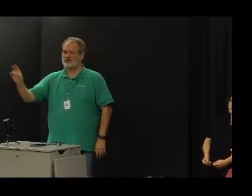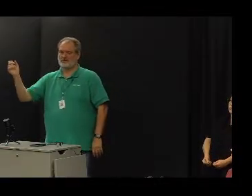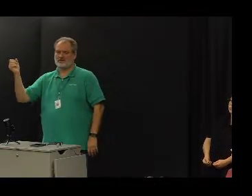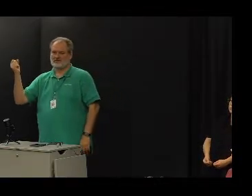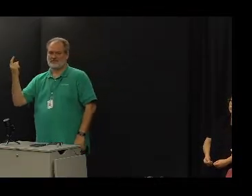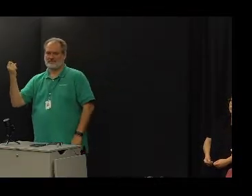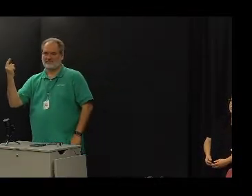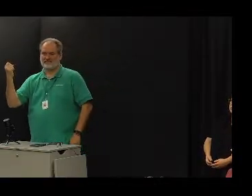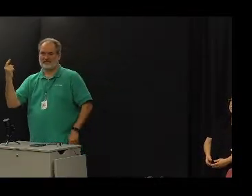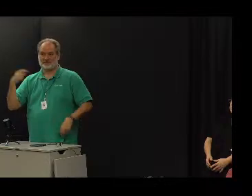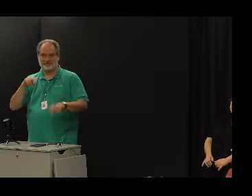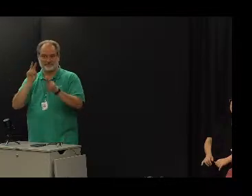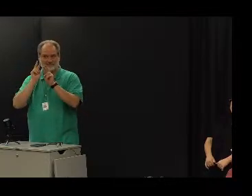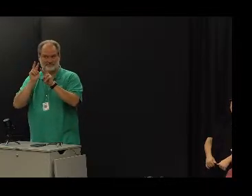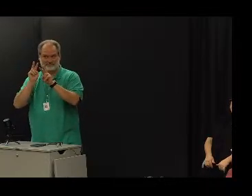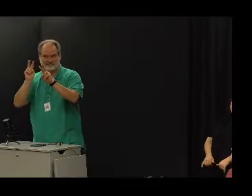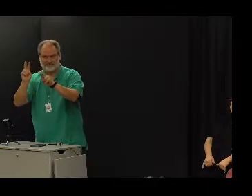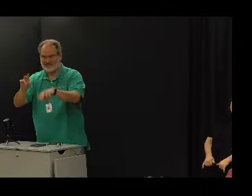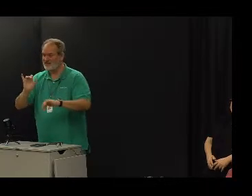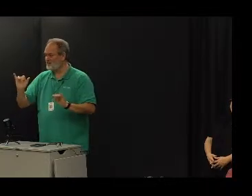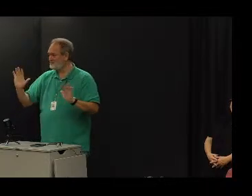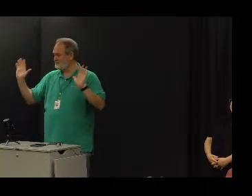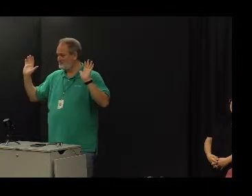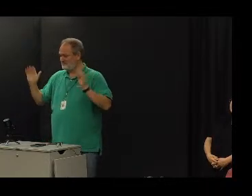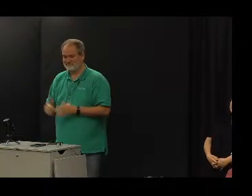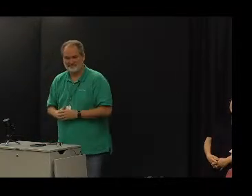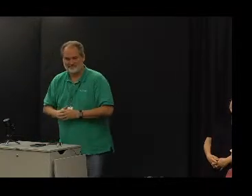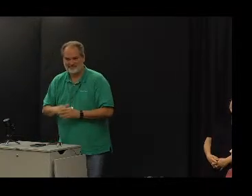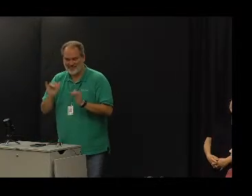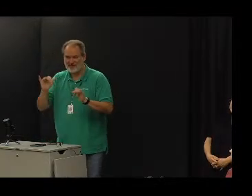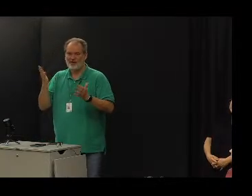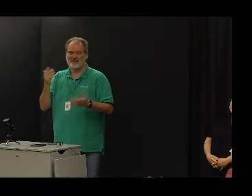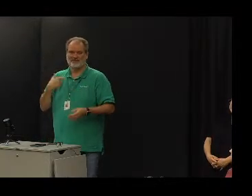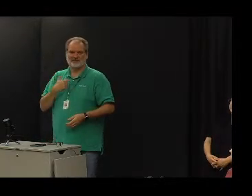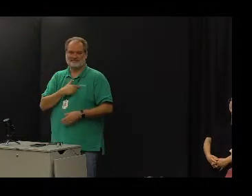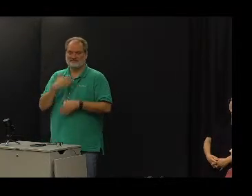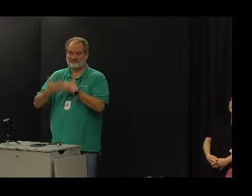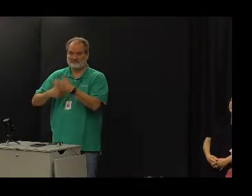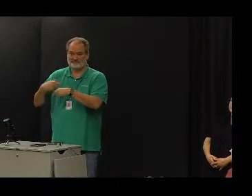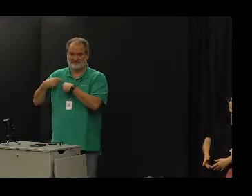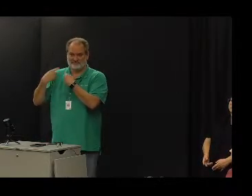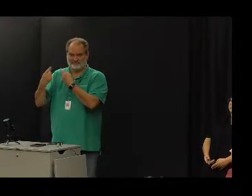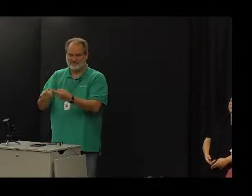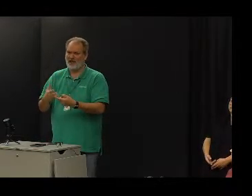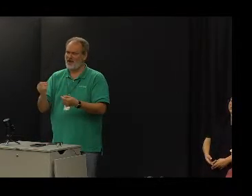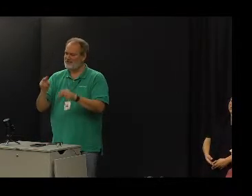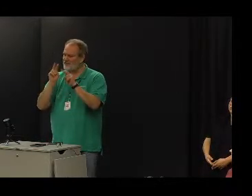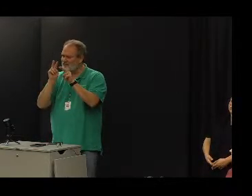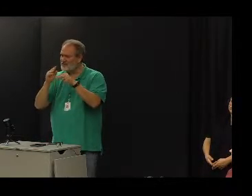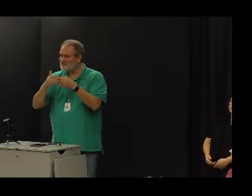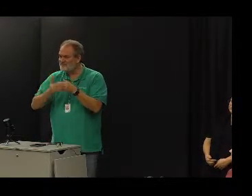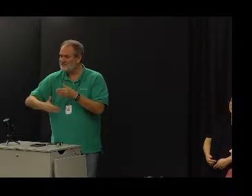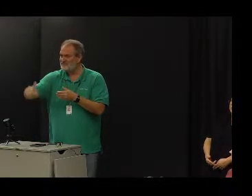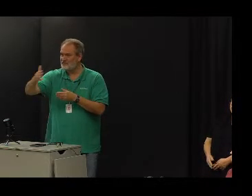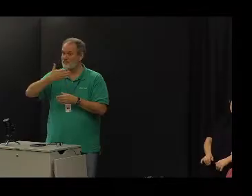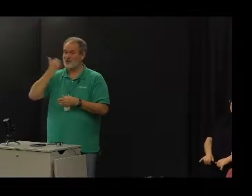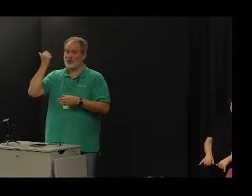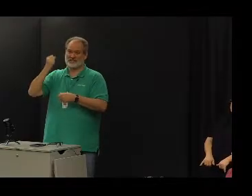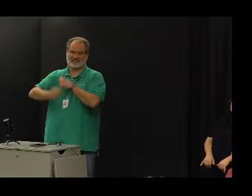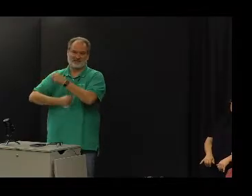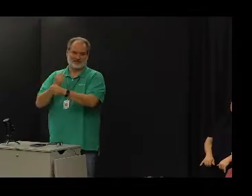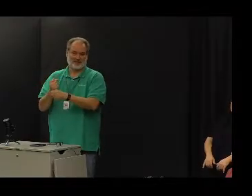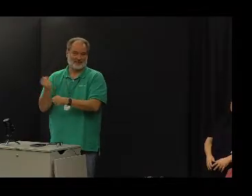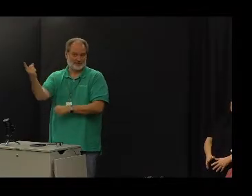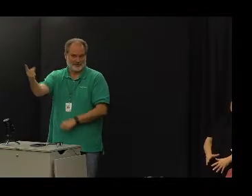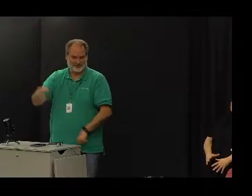see, that's going to be July 7th through the 11th, so that's one thing we are really looking forward to. And I believe that's all, but yeah, we're